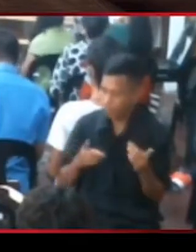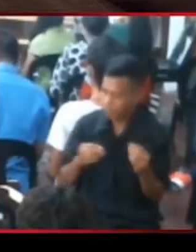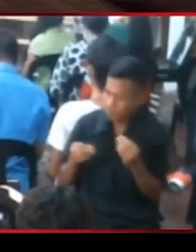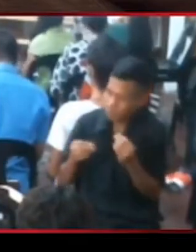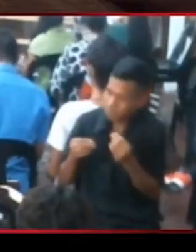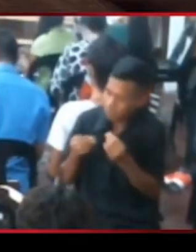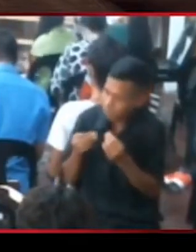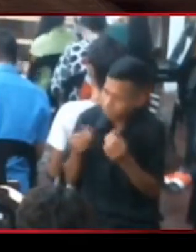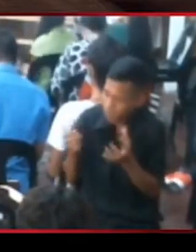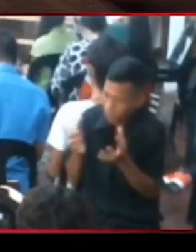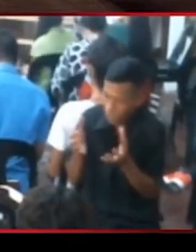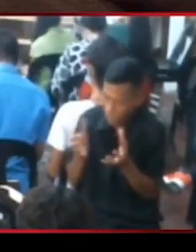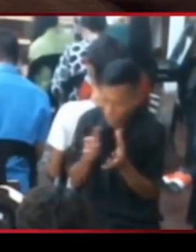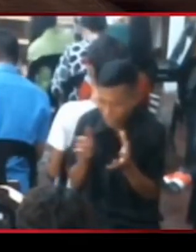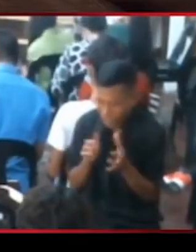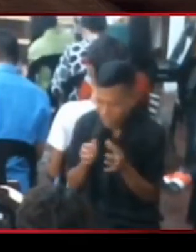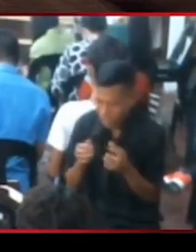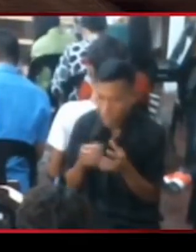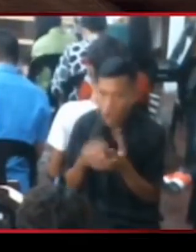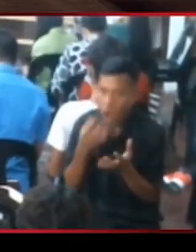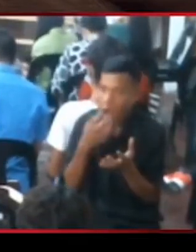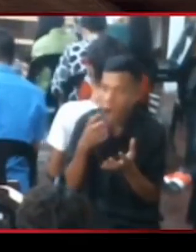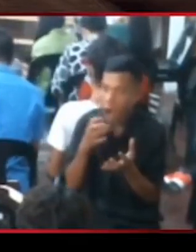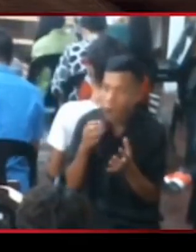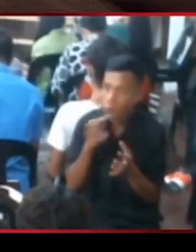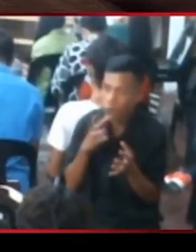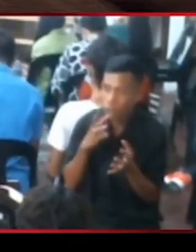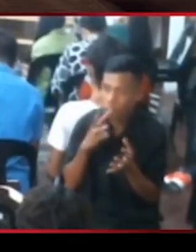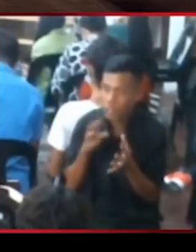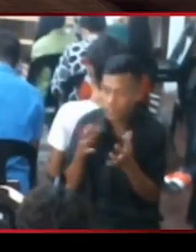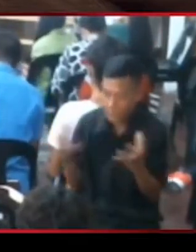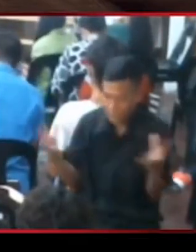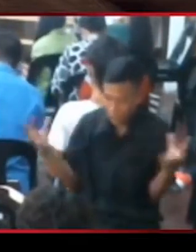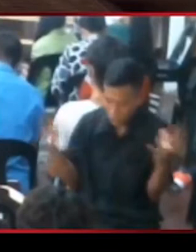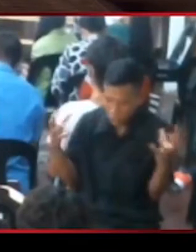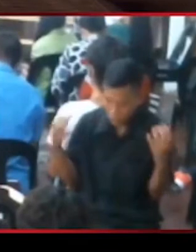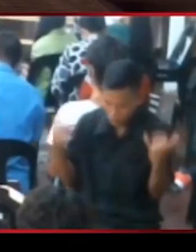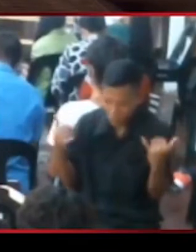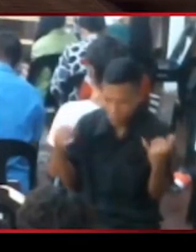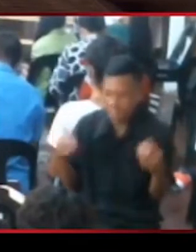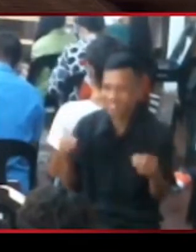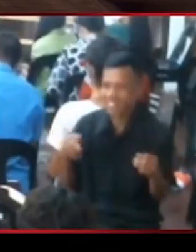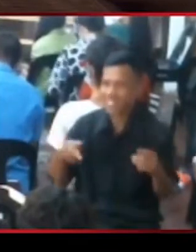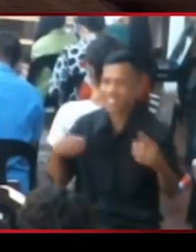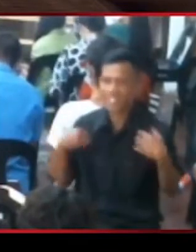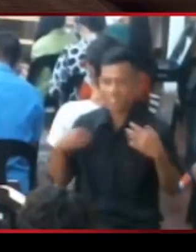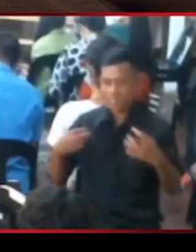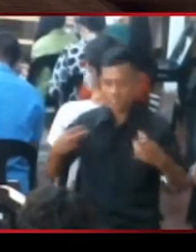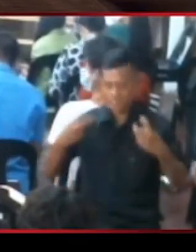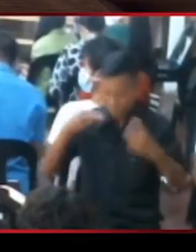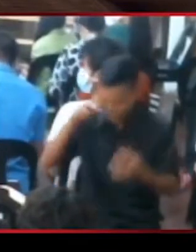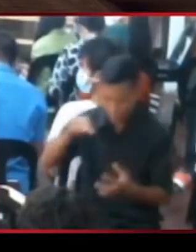putting myself in the hot water, but I want you to see something here.